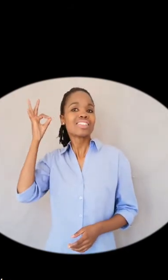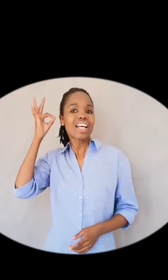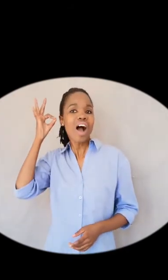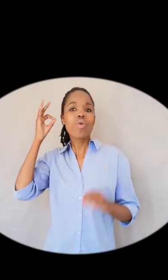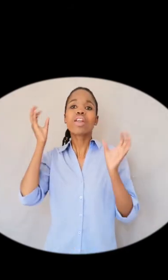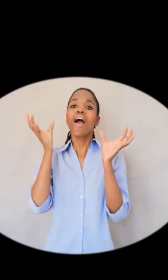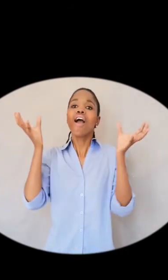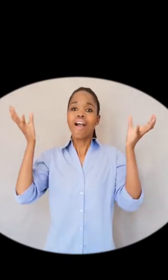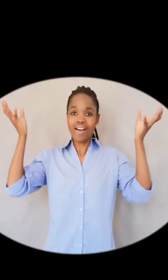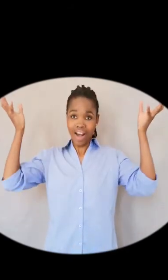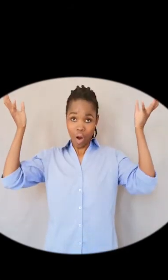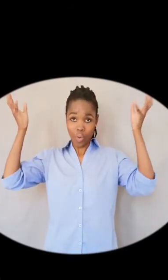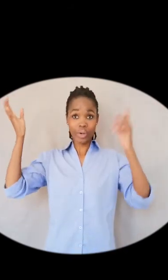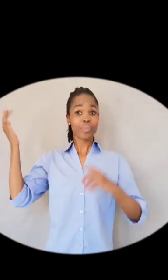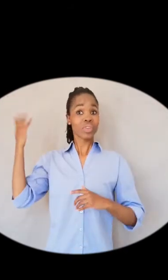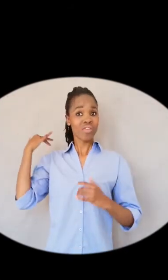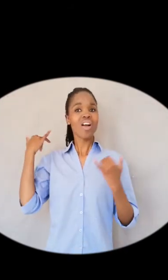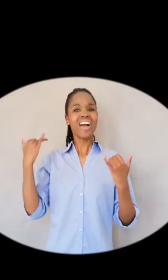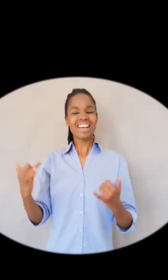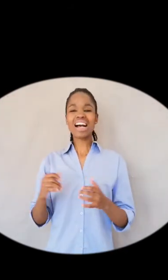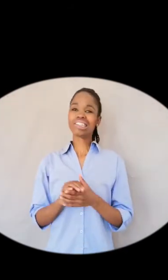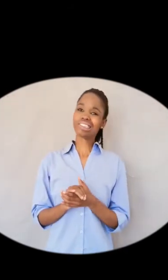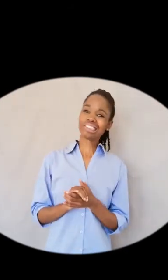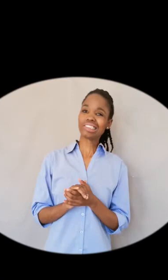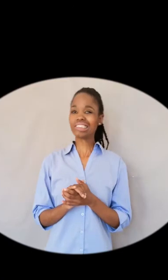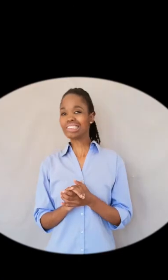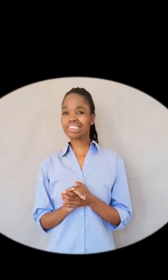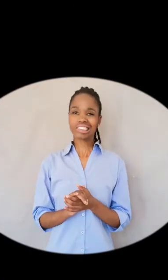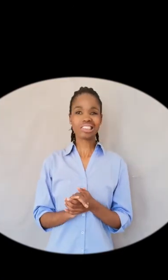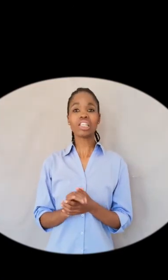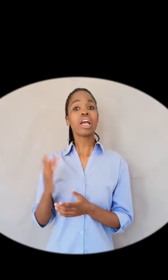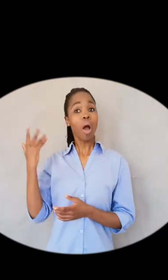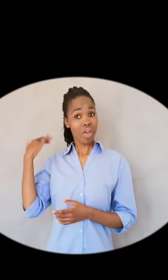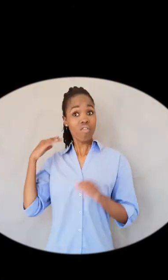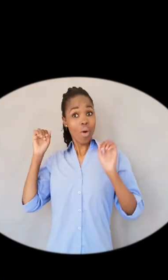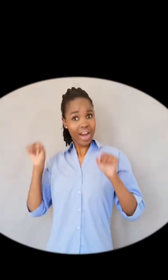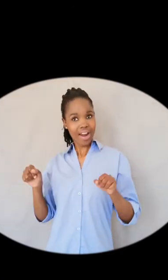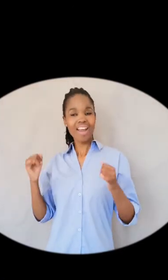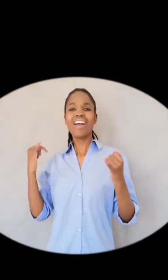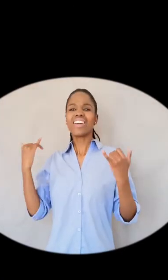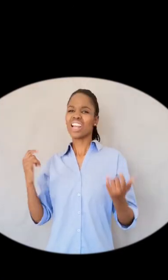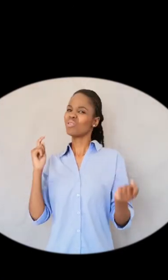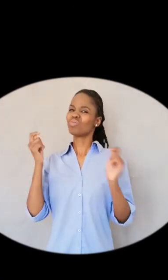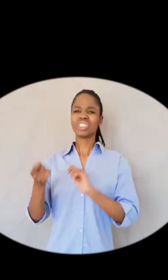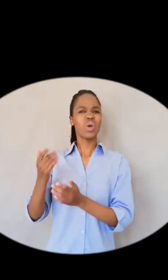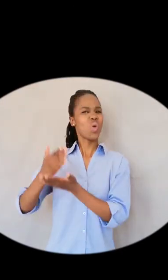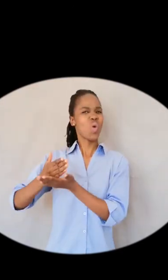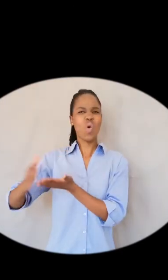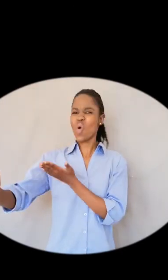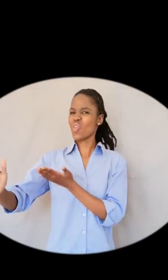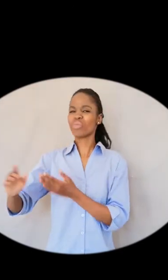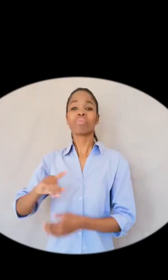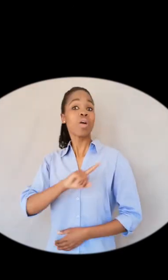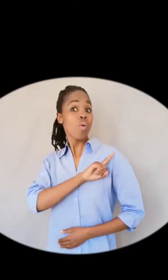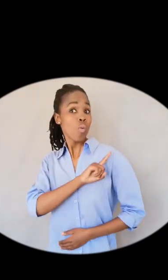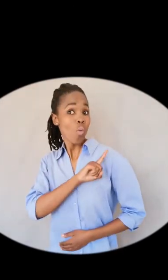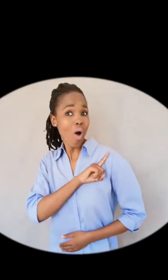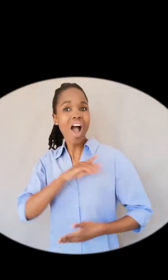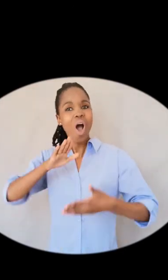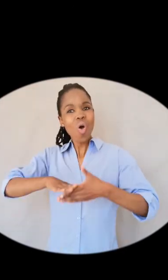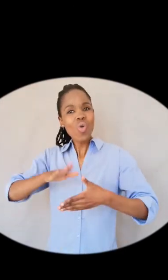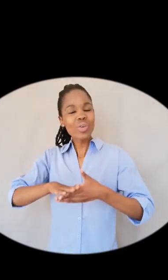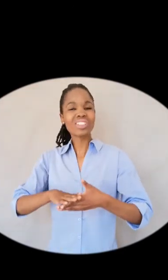from is SoundCloud. That's where we get our numbers the most, but we've actually now removed SoundCloud as the host.